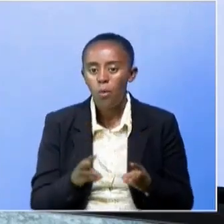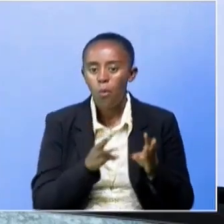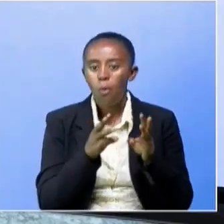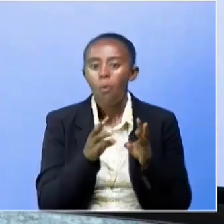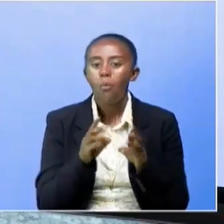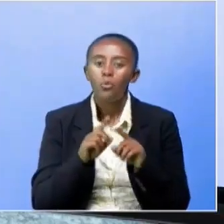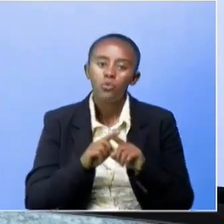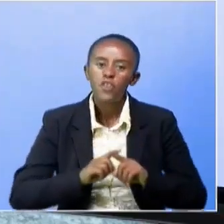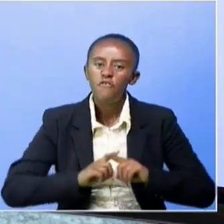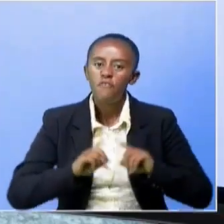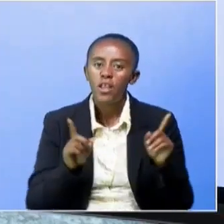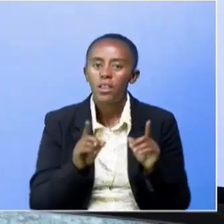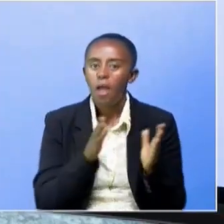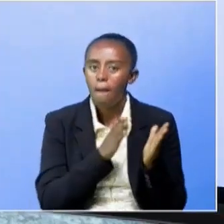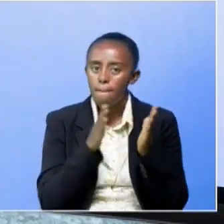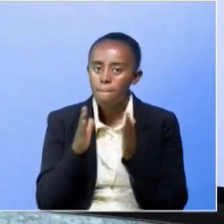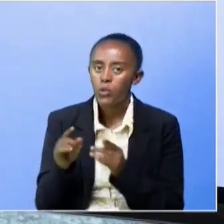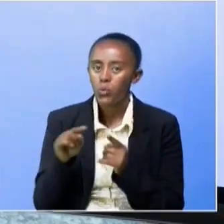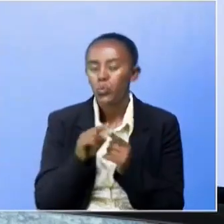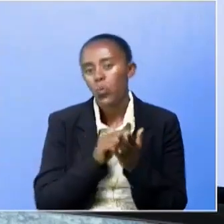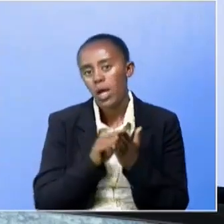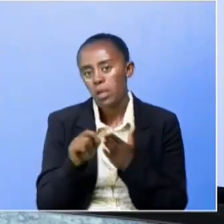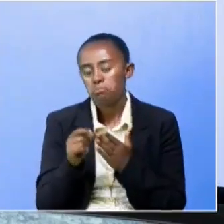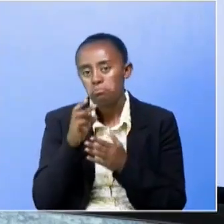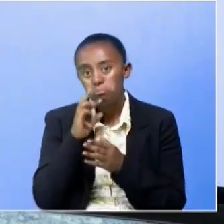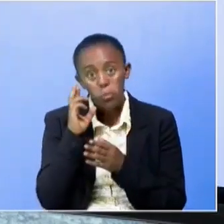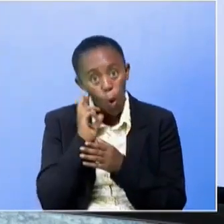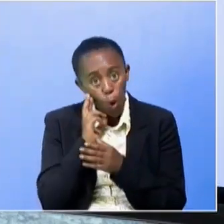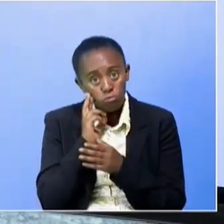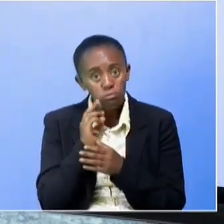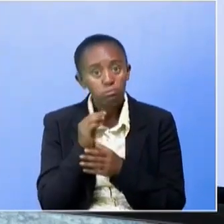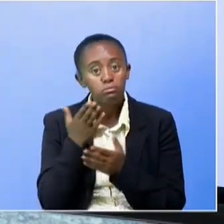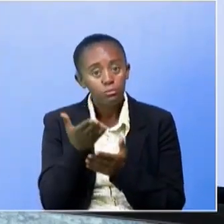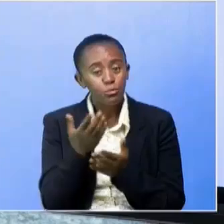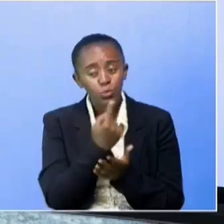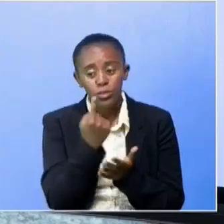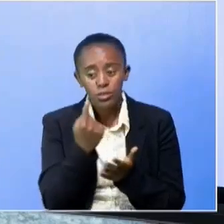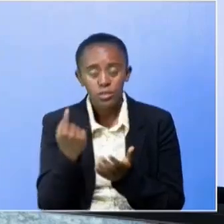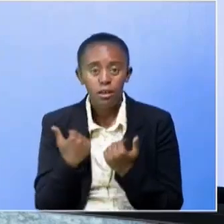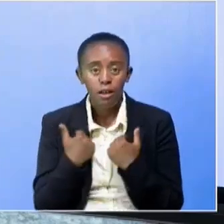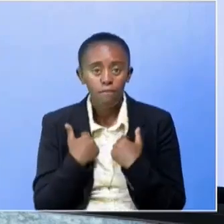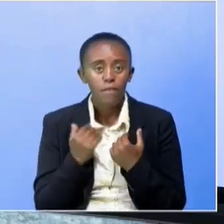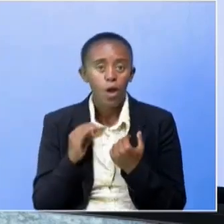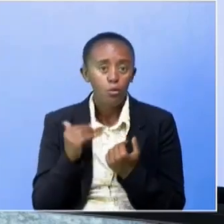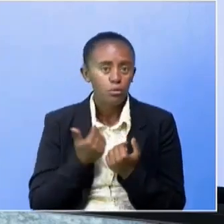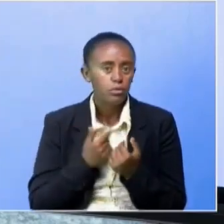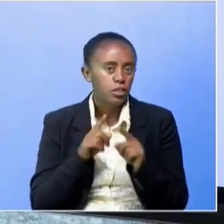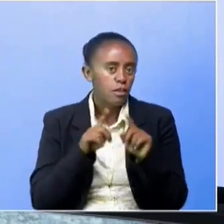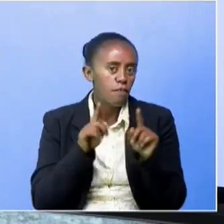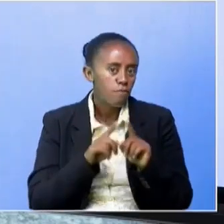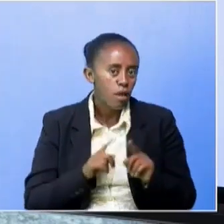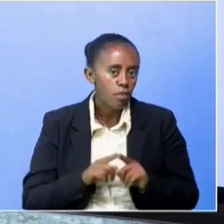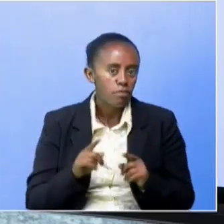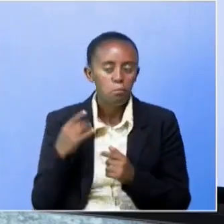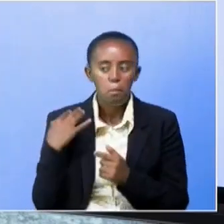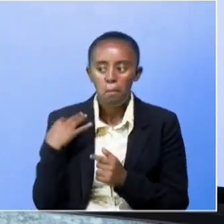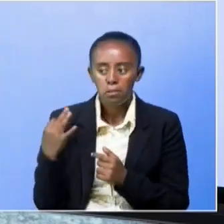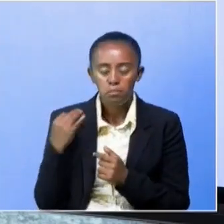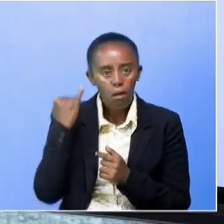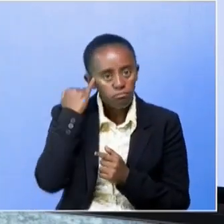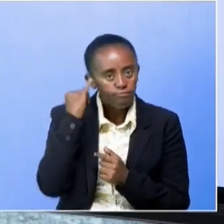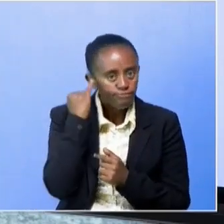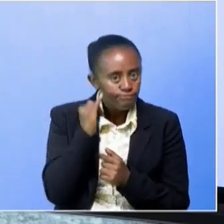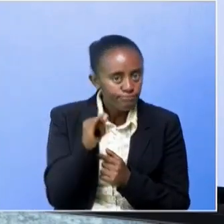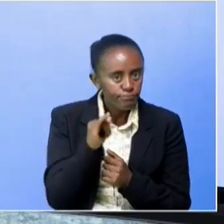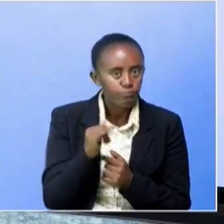approach to writing those sentences because we each have our different personal opinions when